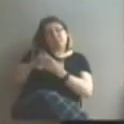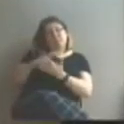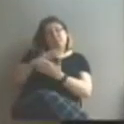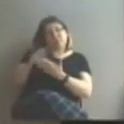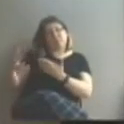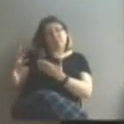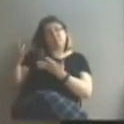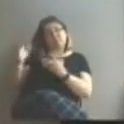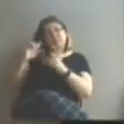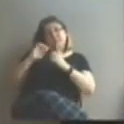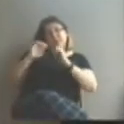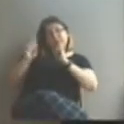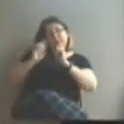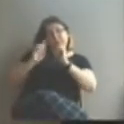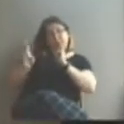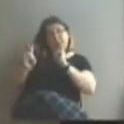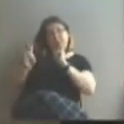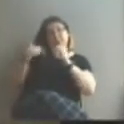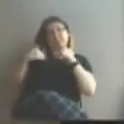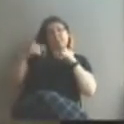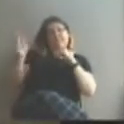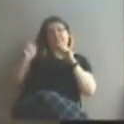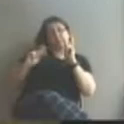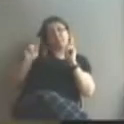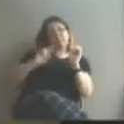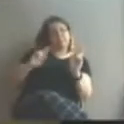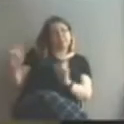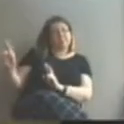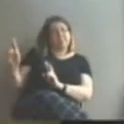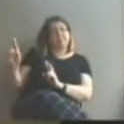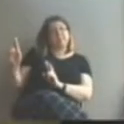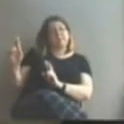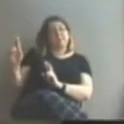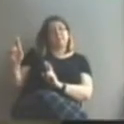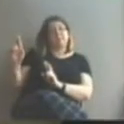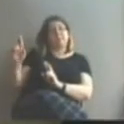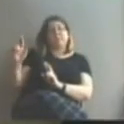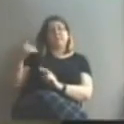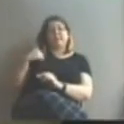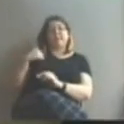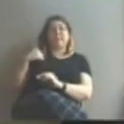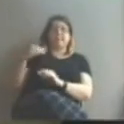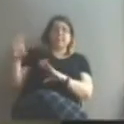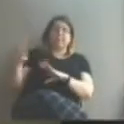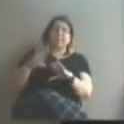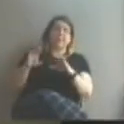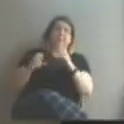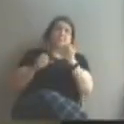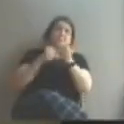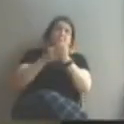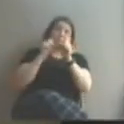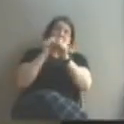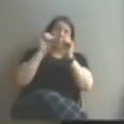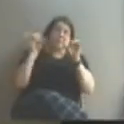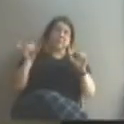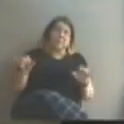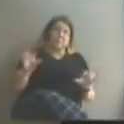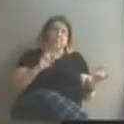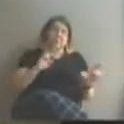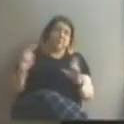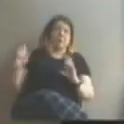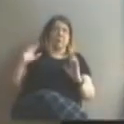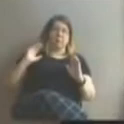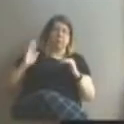wants to do the interview process and have people placed in those positions. So we have a behavior support system that's ready to